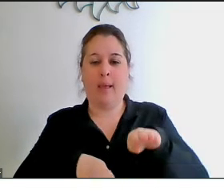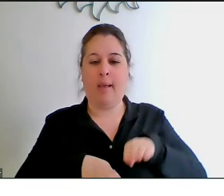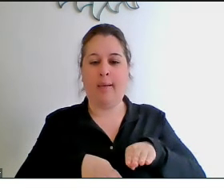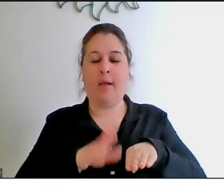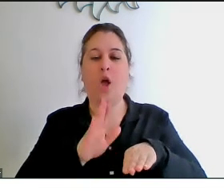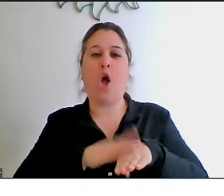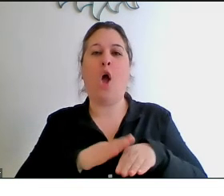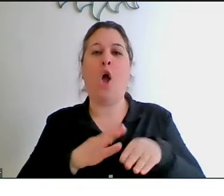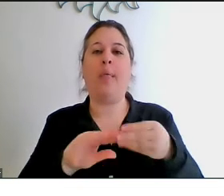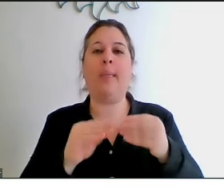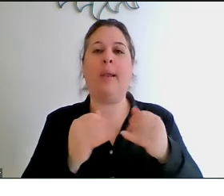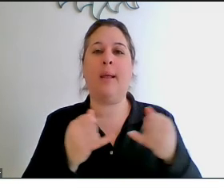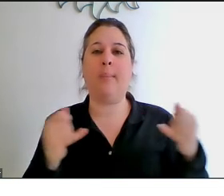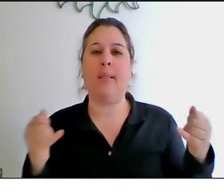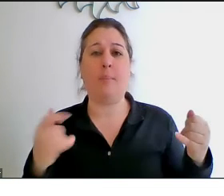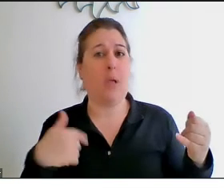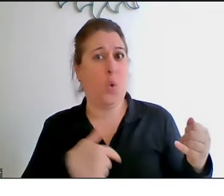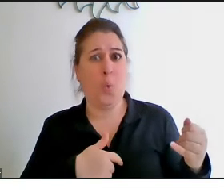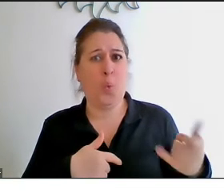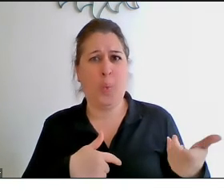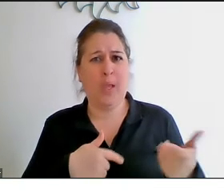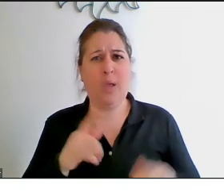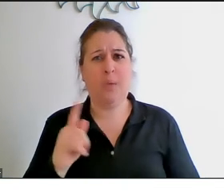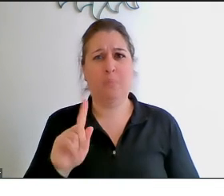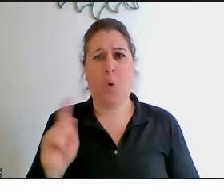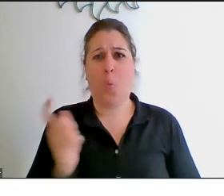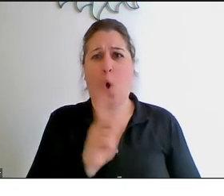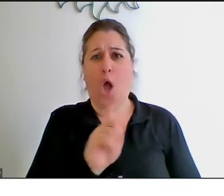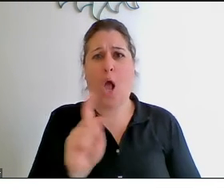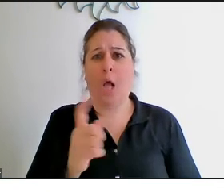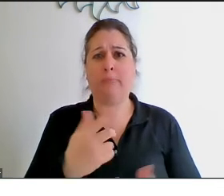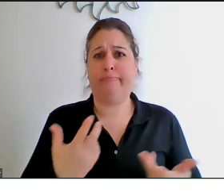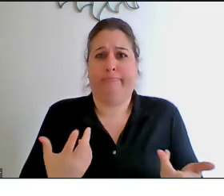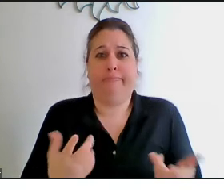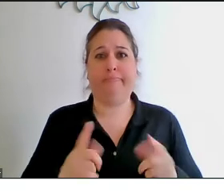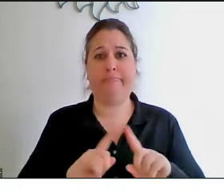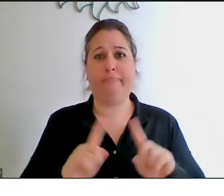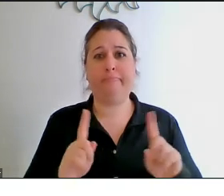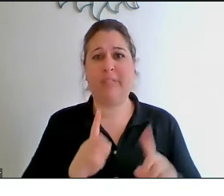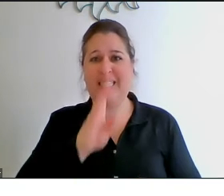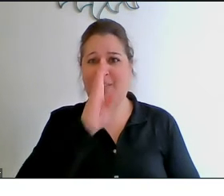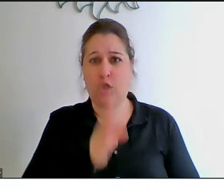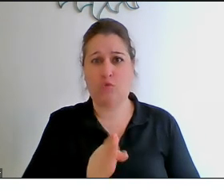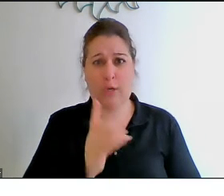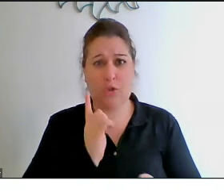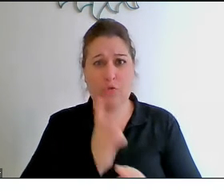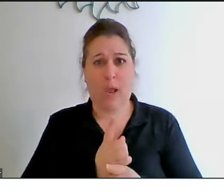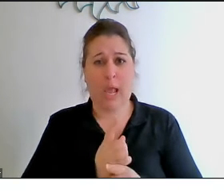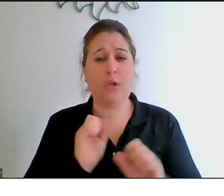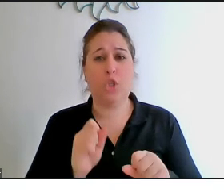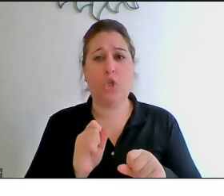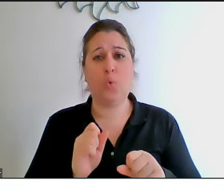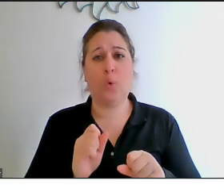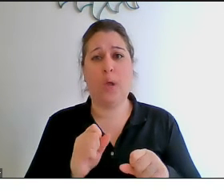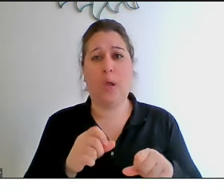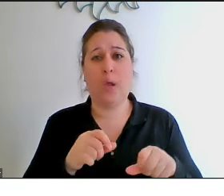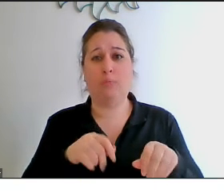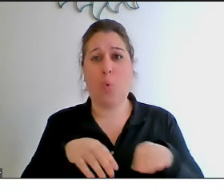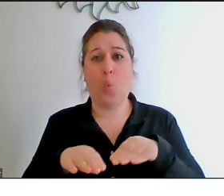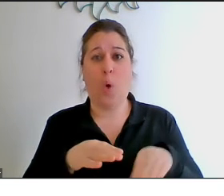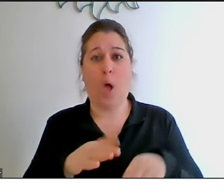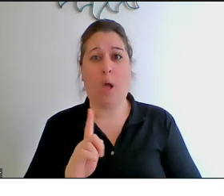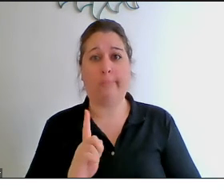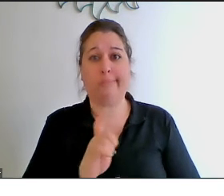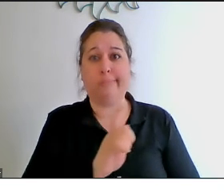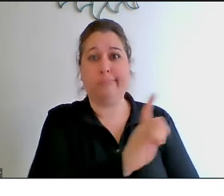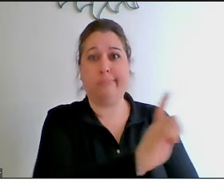and backwards and even sideways all the time, even diagonally sometimes. But when we're working on a number line, we can only go